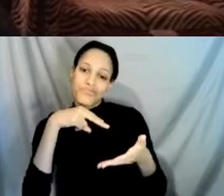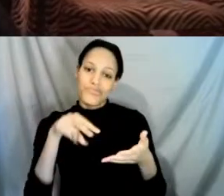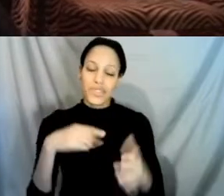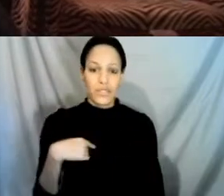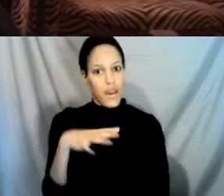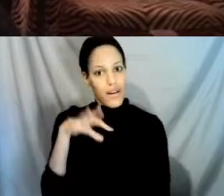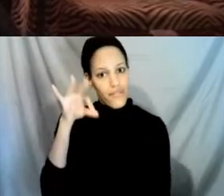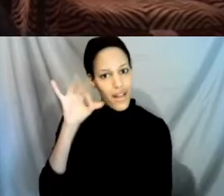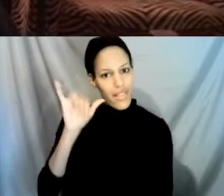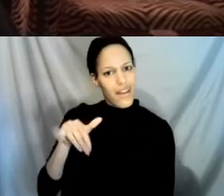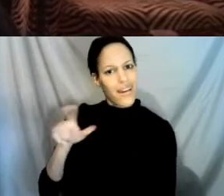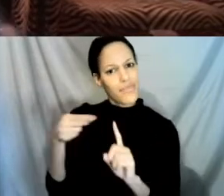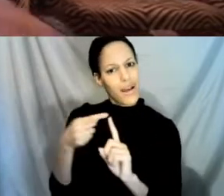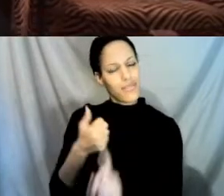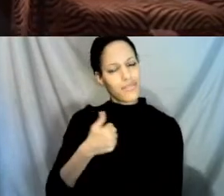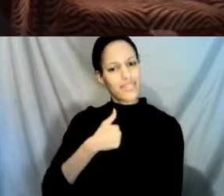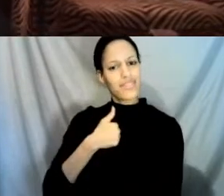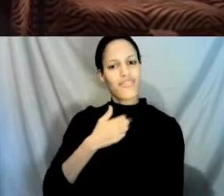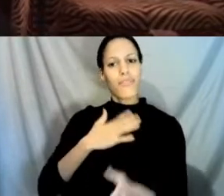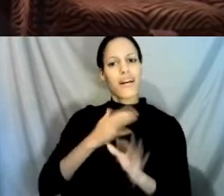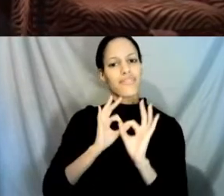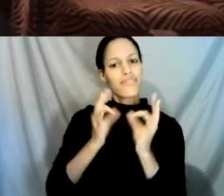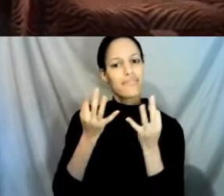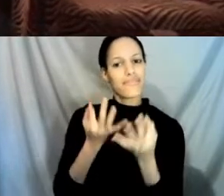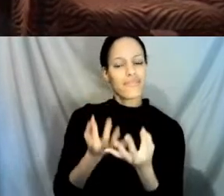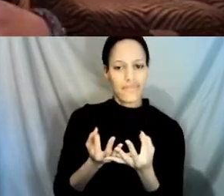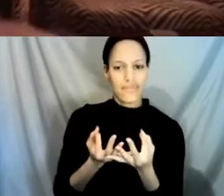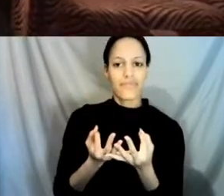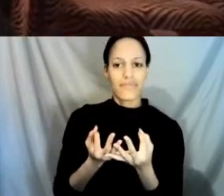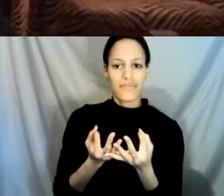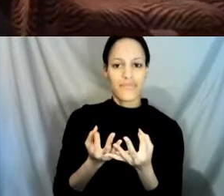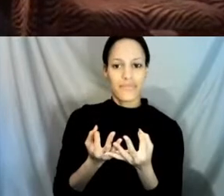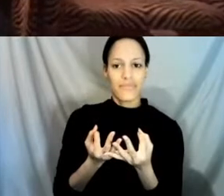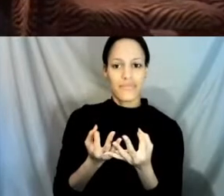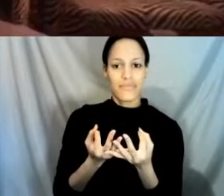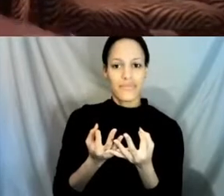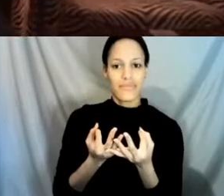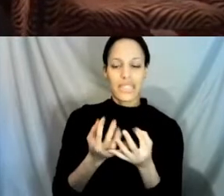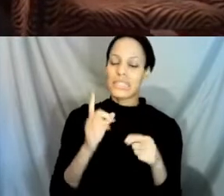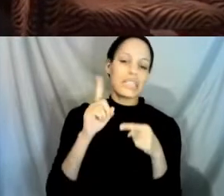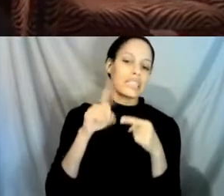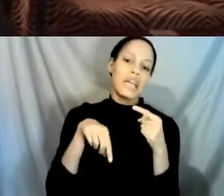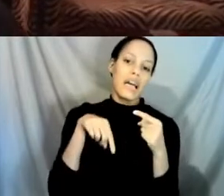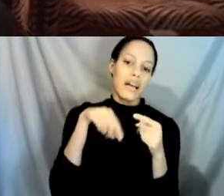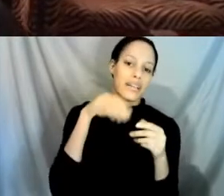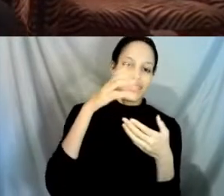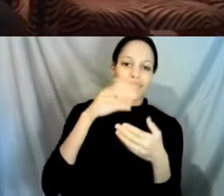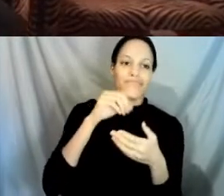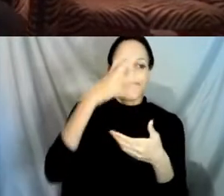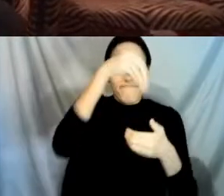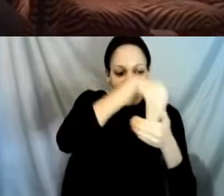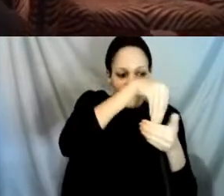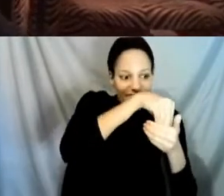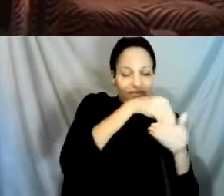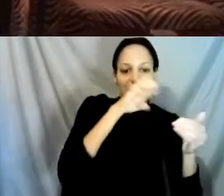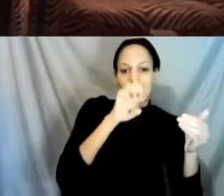out about myself. So that wasn't in episode one. You just can't fit everything in it. Episode two is about my